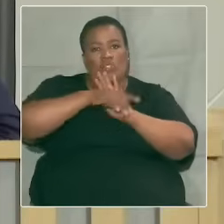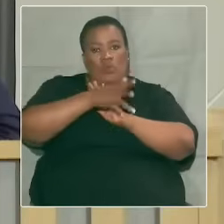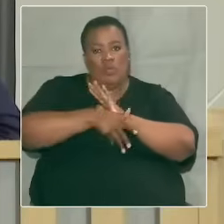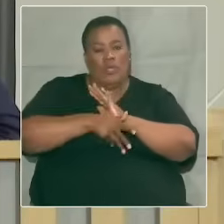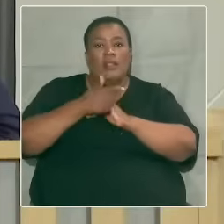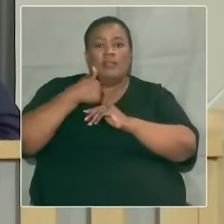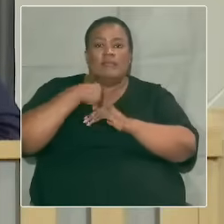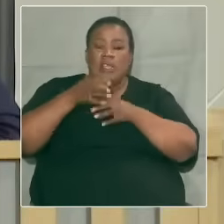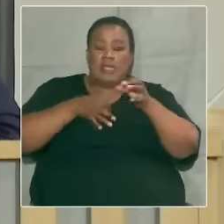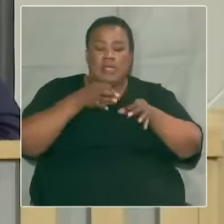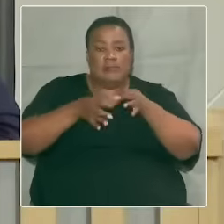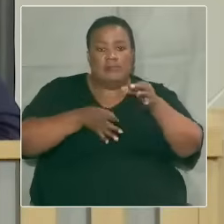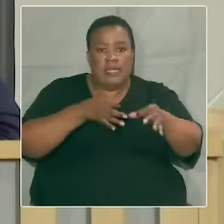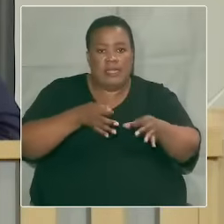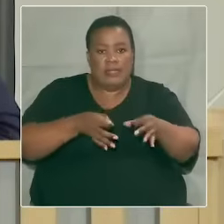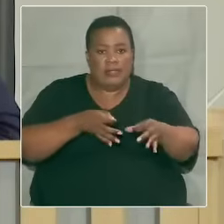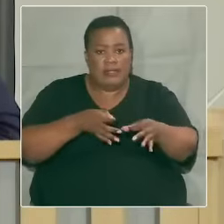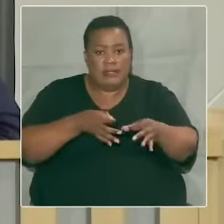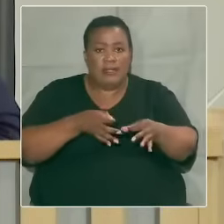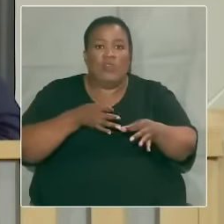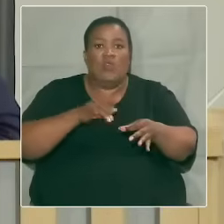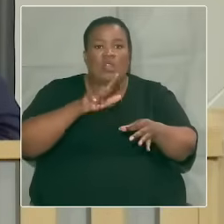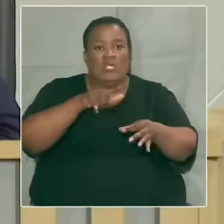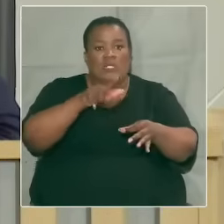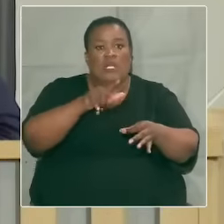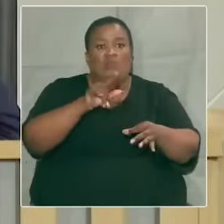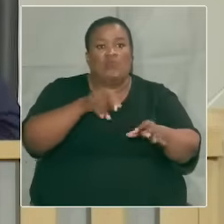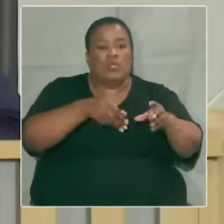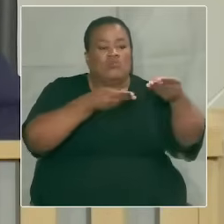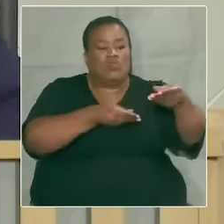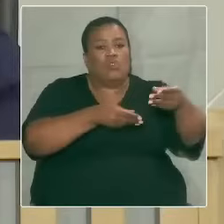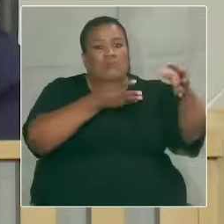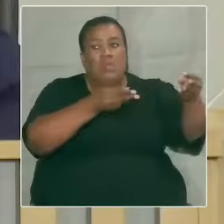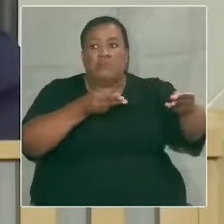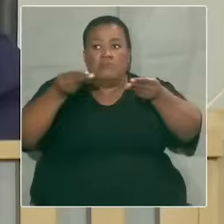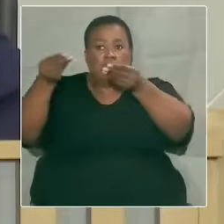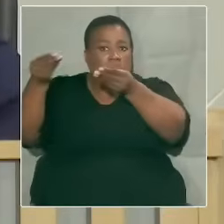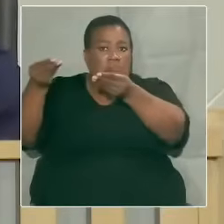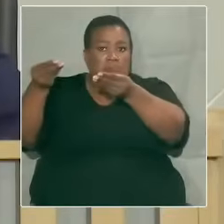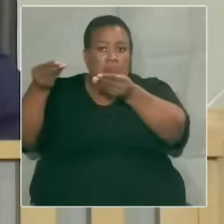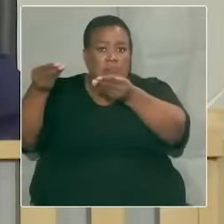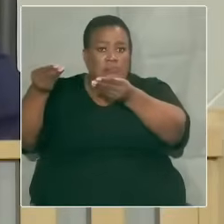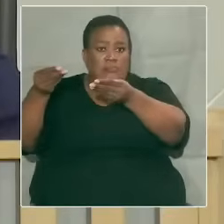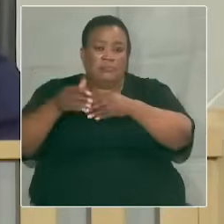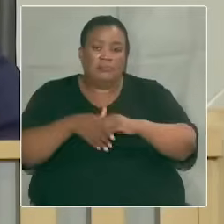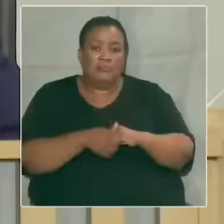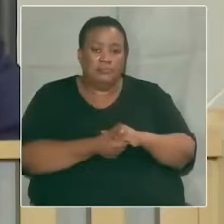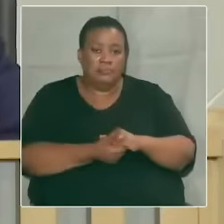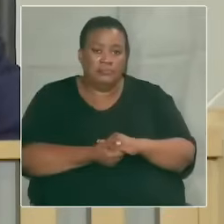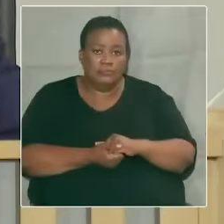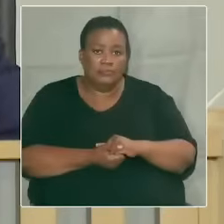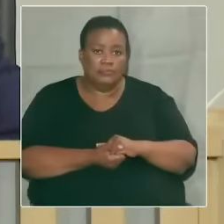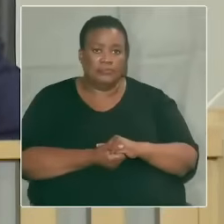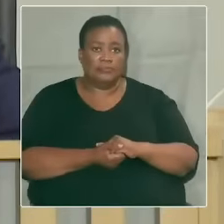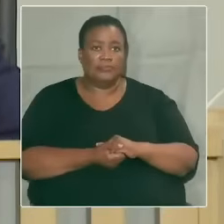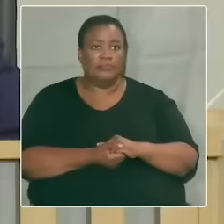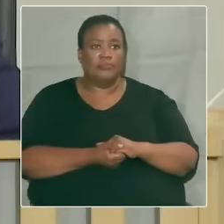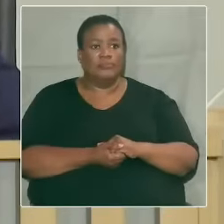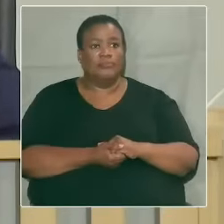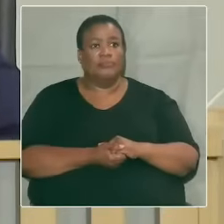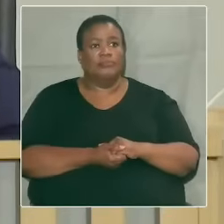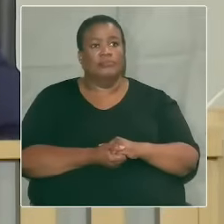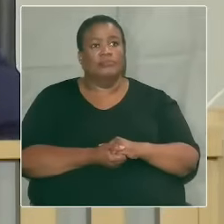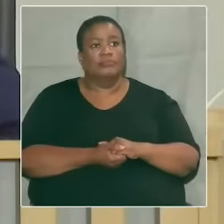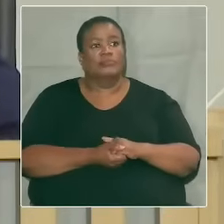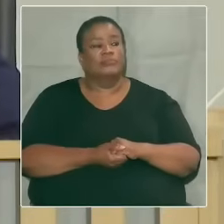of the one-to-one dockets that have become known to all South Africans. Sorry, Advocate Mutau. Yes,